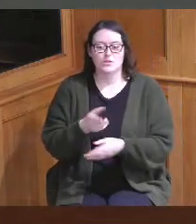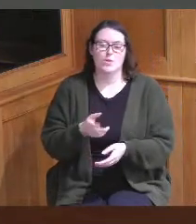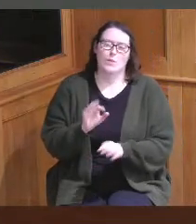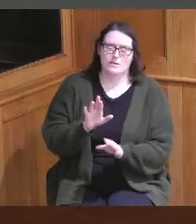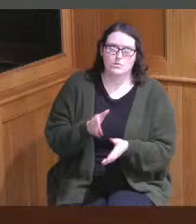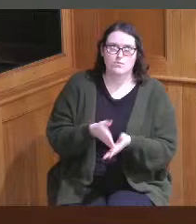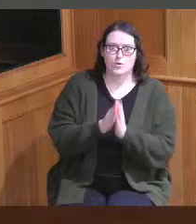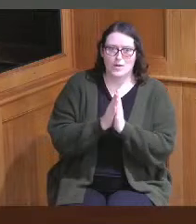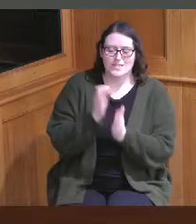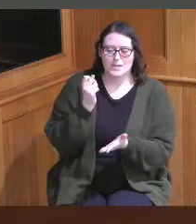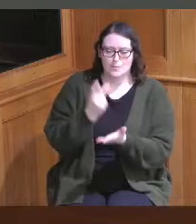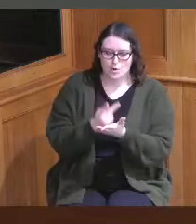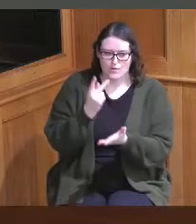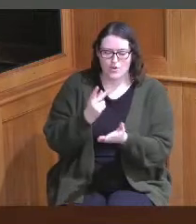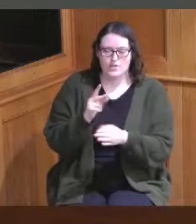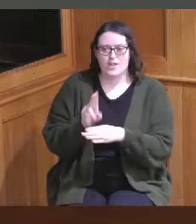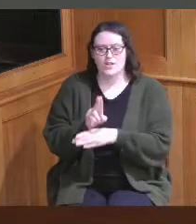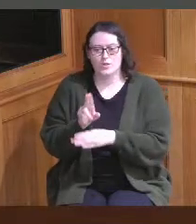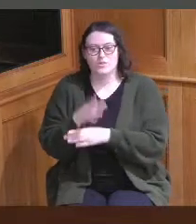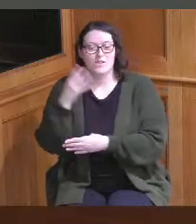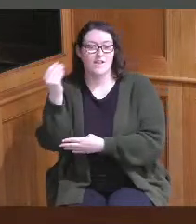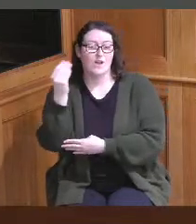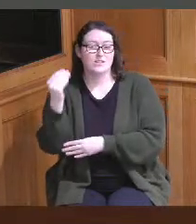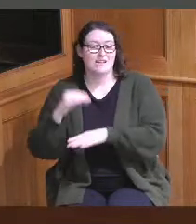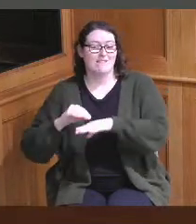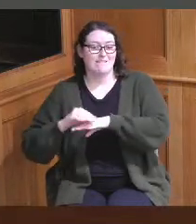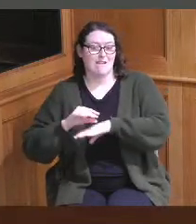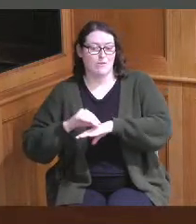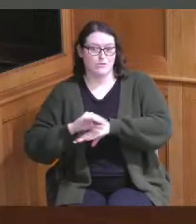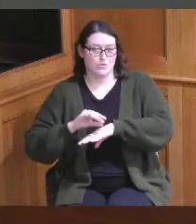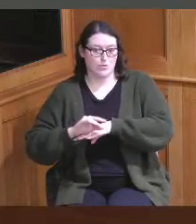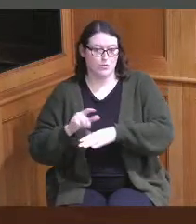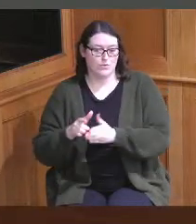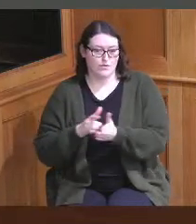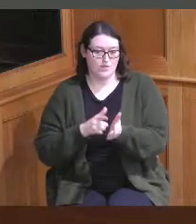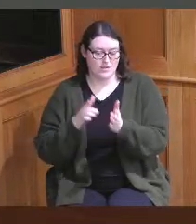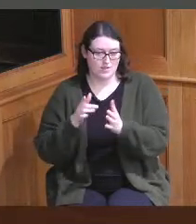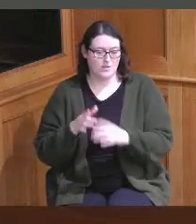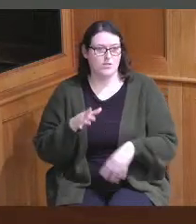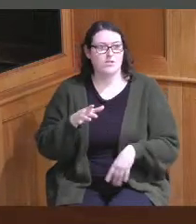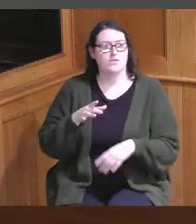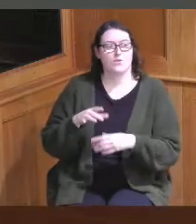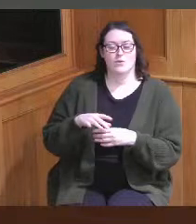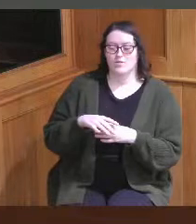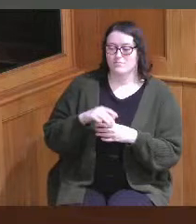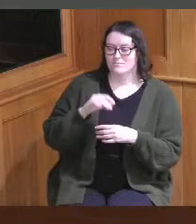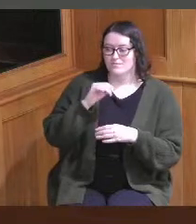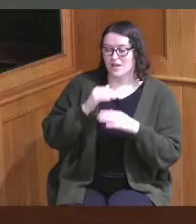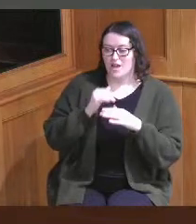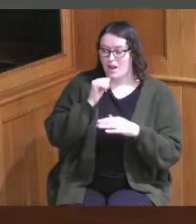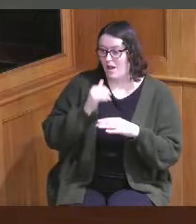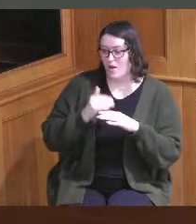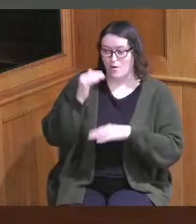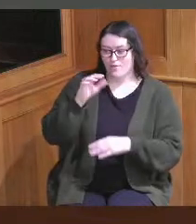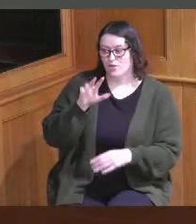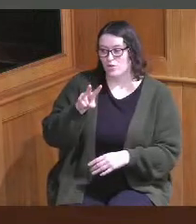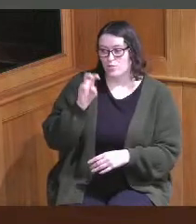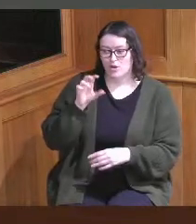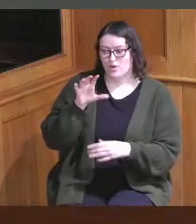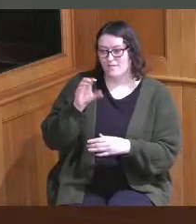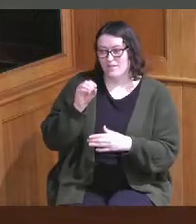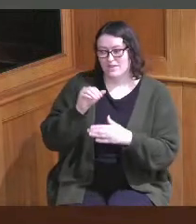the authorization and use of outside counsel by the Board of County Commissioners in an amount not to exceed $250 per